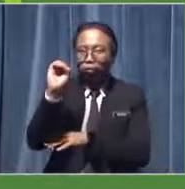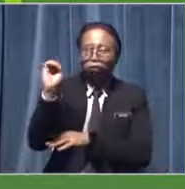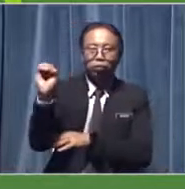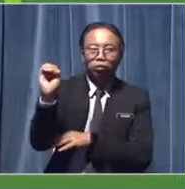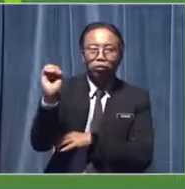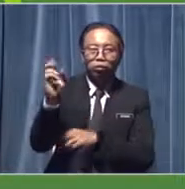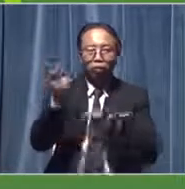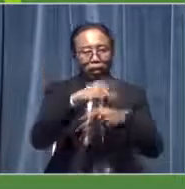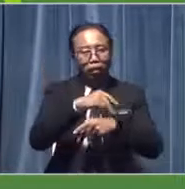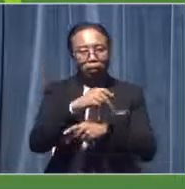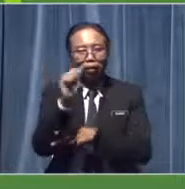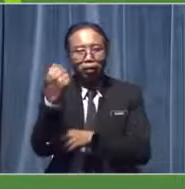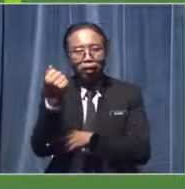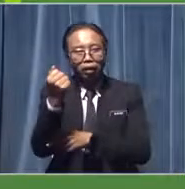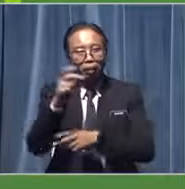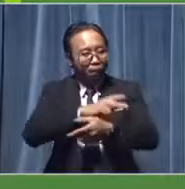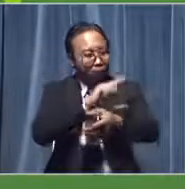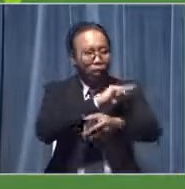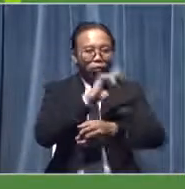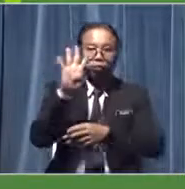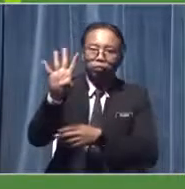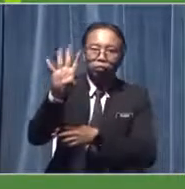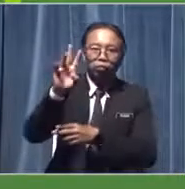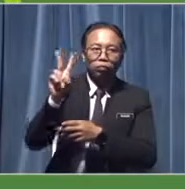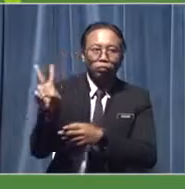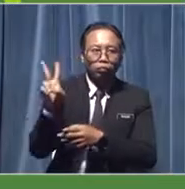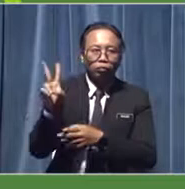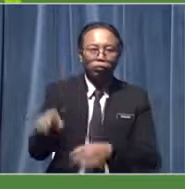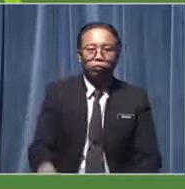1.00 times 10 power of 4 volt.